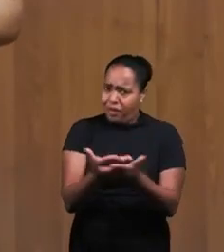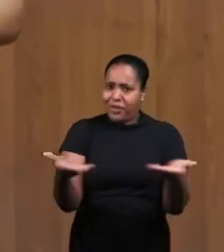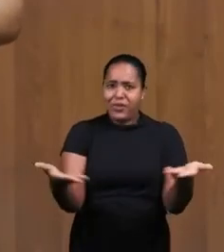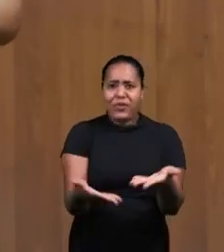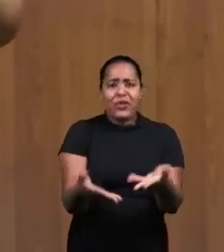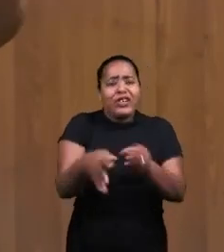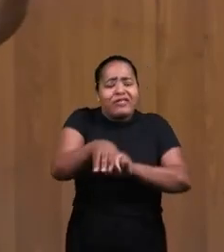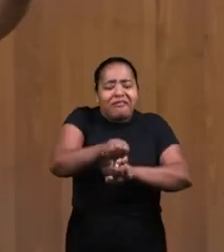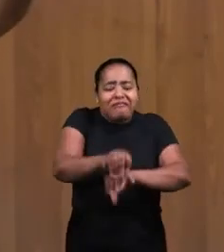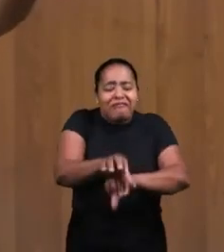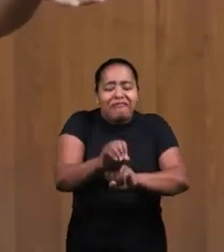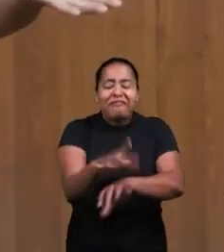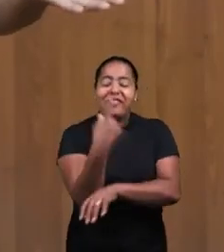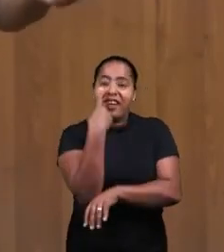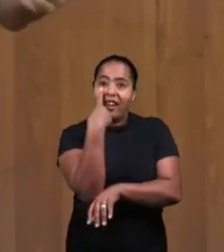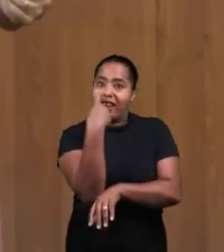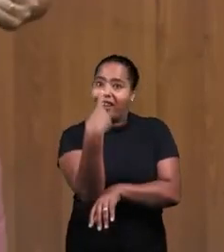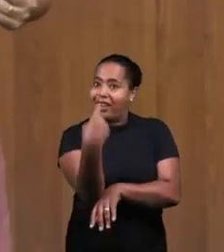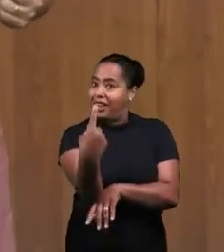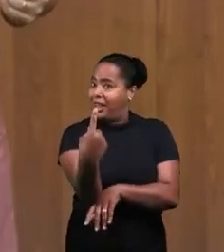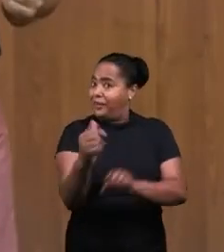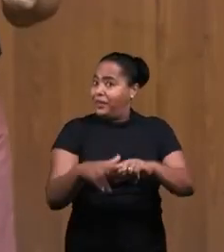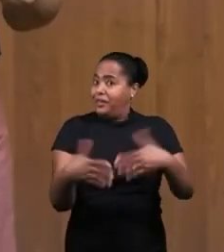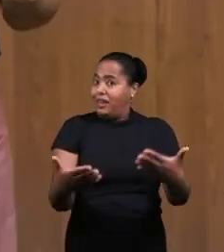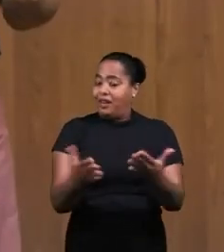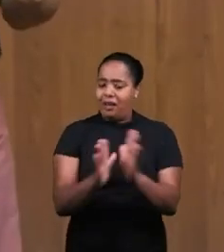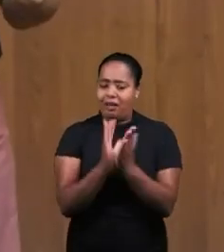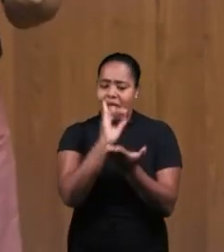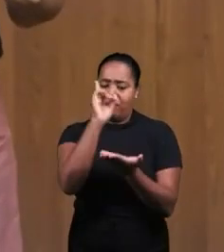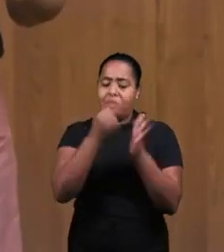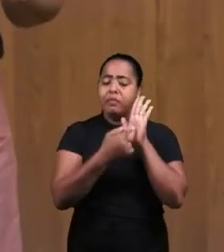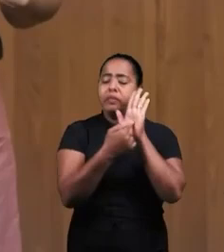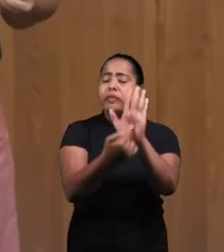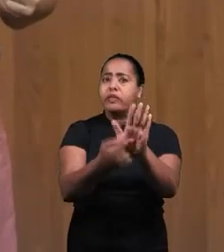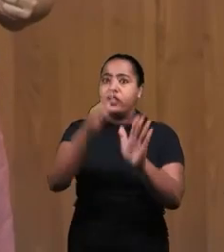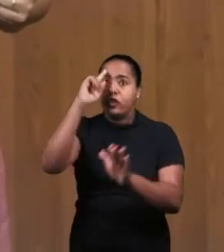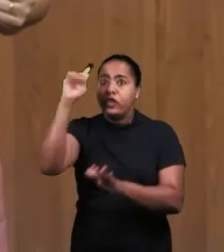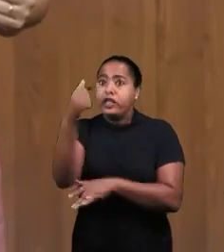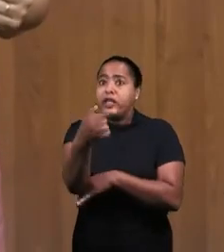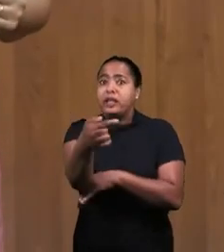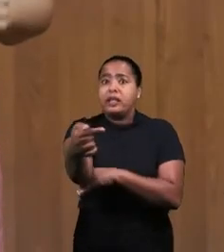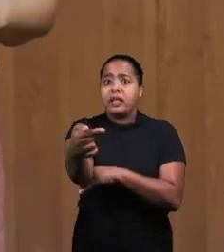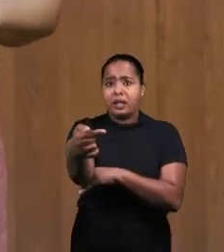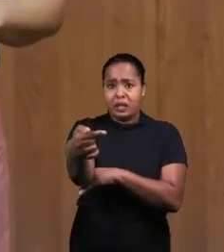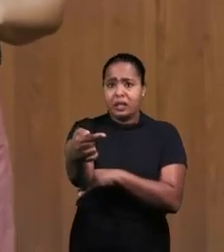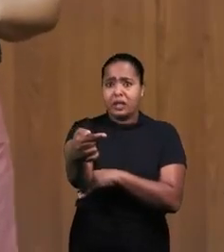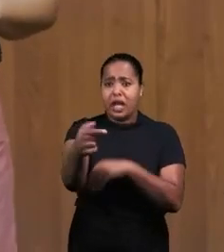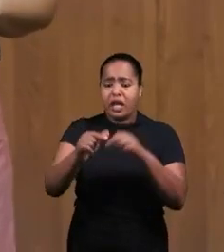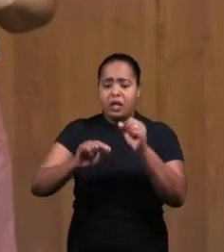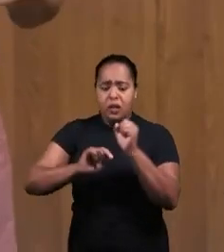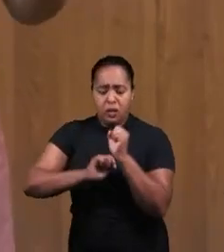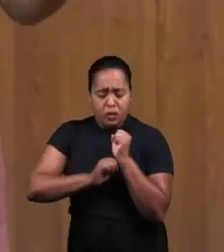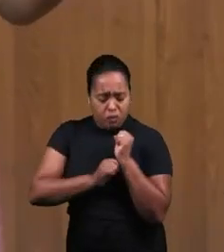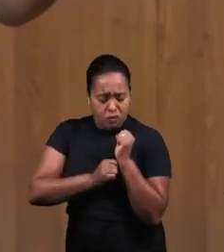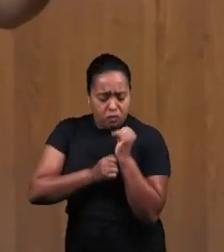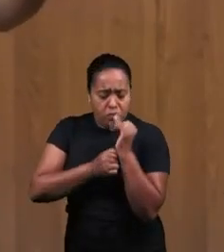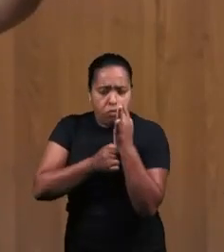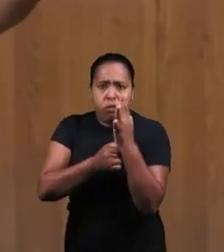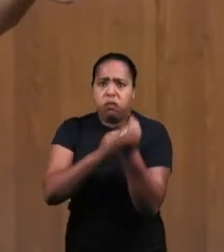lesson. The Word of God tells us that on the 7th day, Samson's riddle was